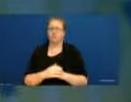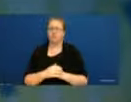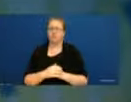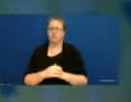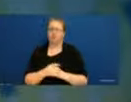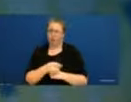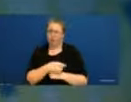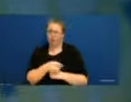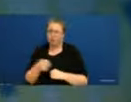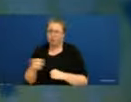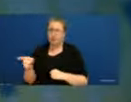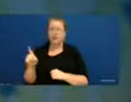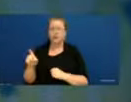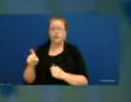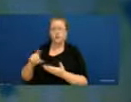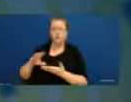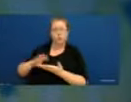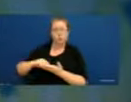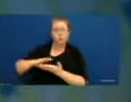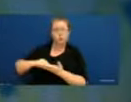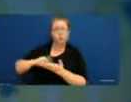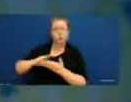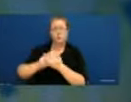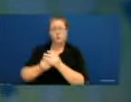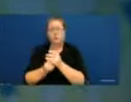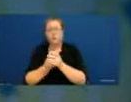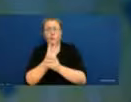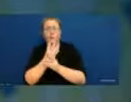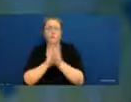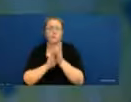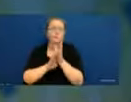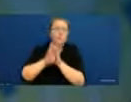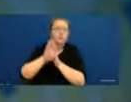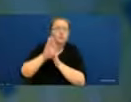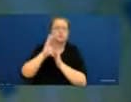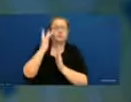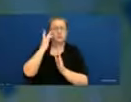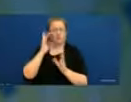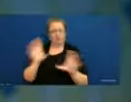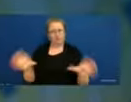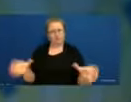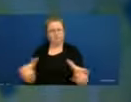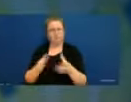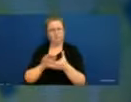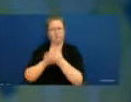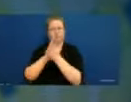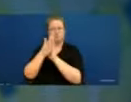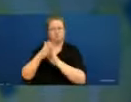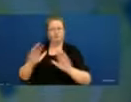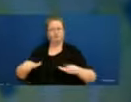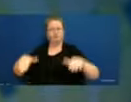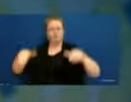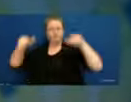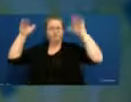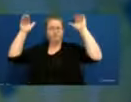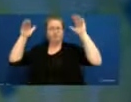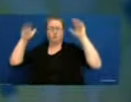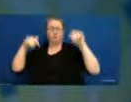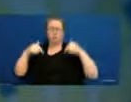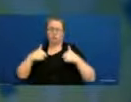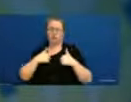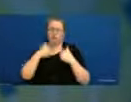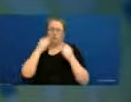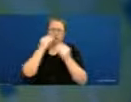and make them for their education, for their growth, for their development, for their future. And I just want to say